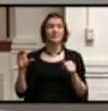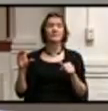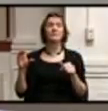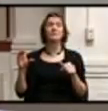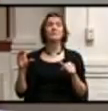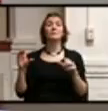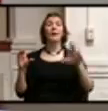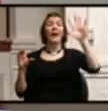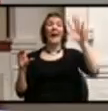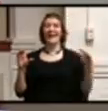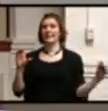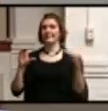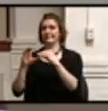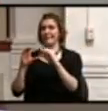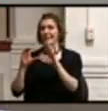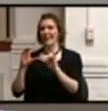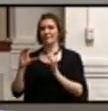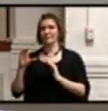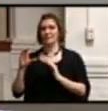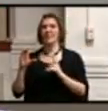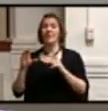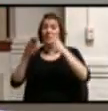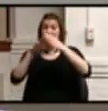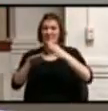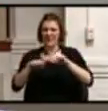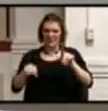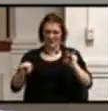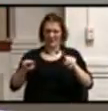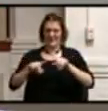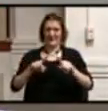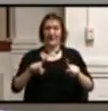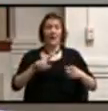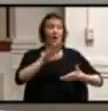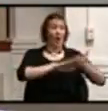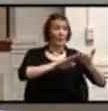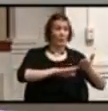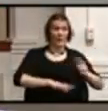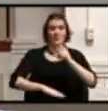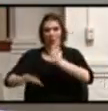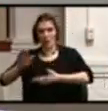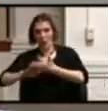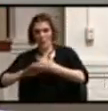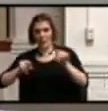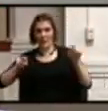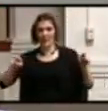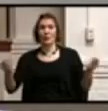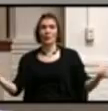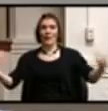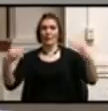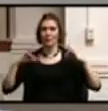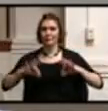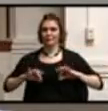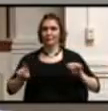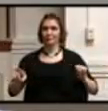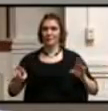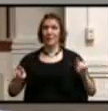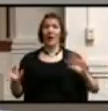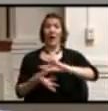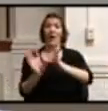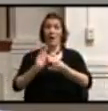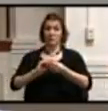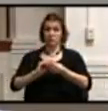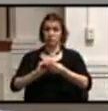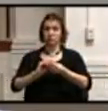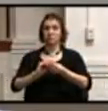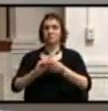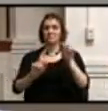$20,611. Add the two together. So these are broken out a little differently into operating and non-operating revenues. But when we look at the fund as a whole, we want to